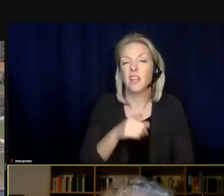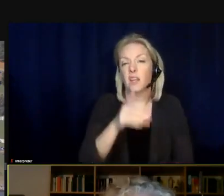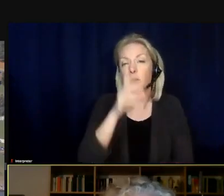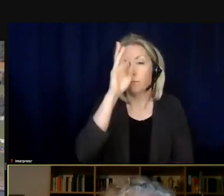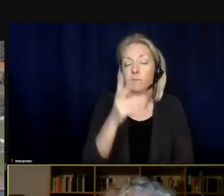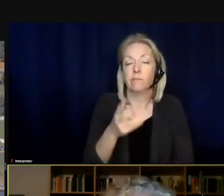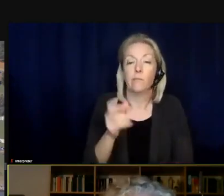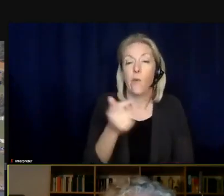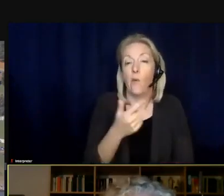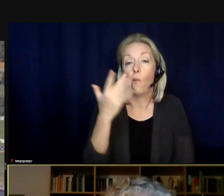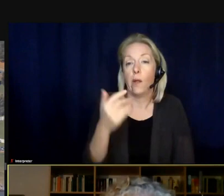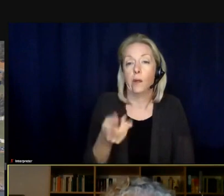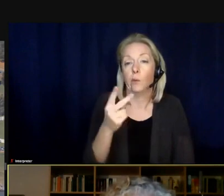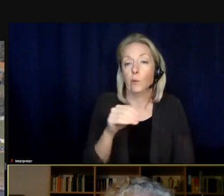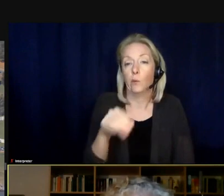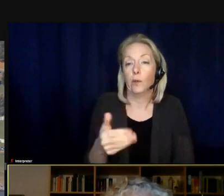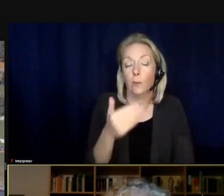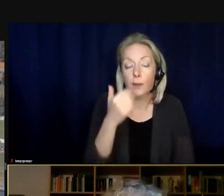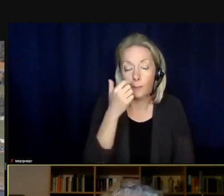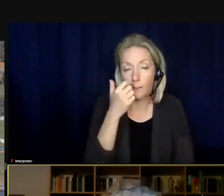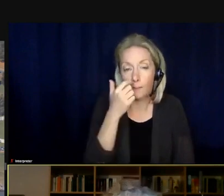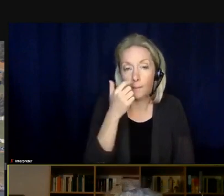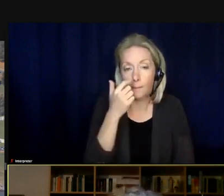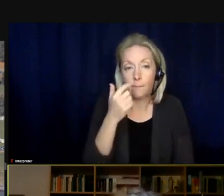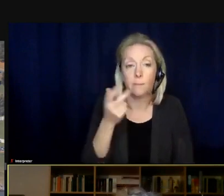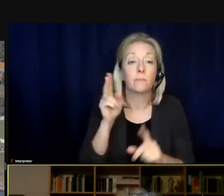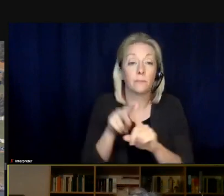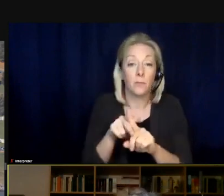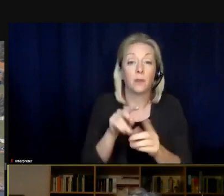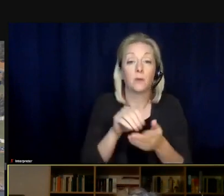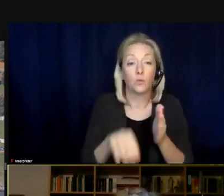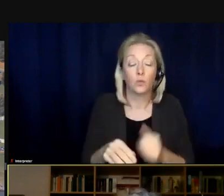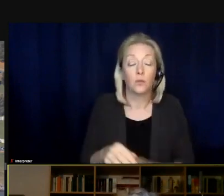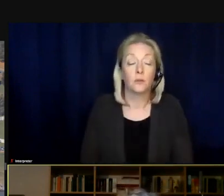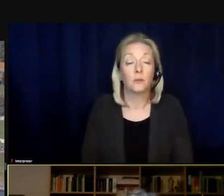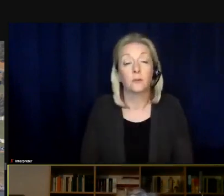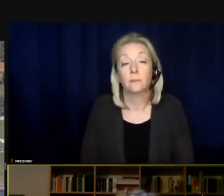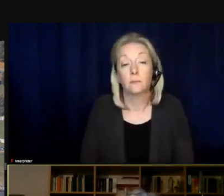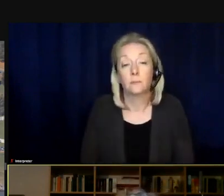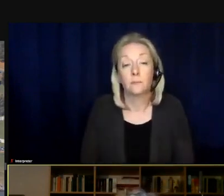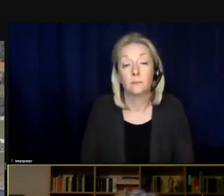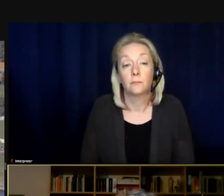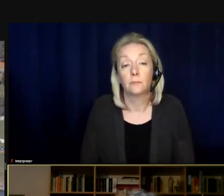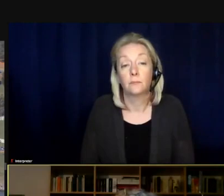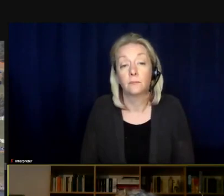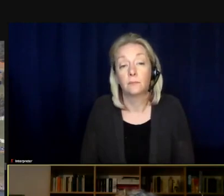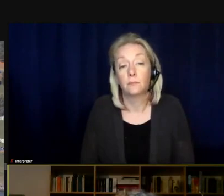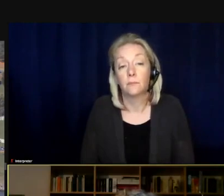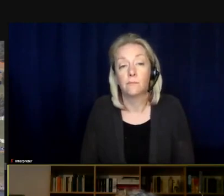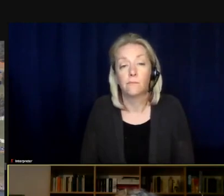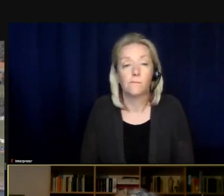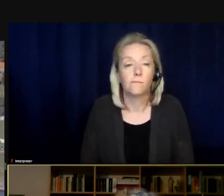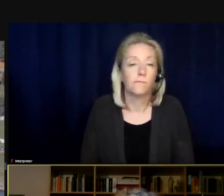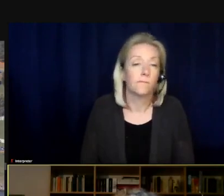2 students in this class. Click Assign to Students. You will see when you go